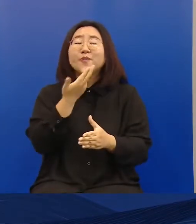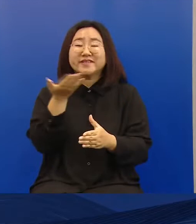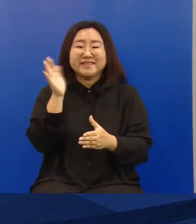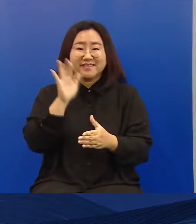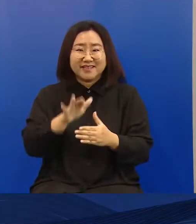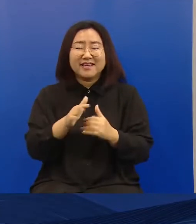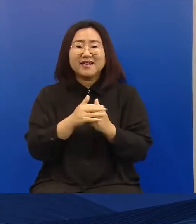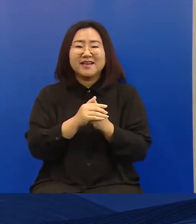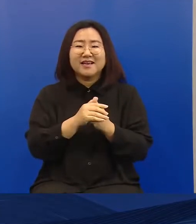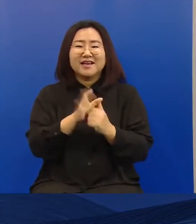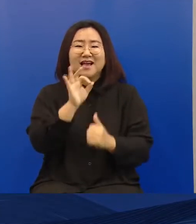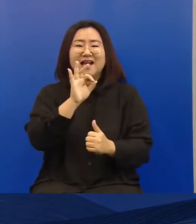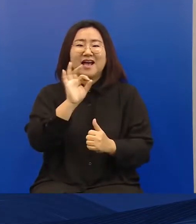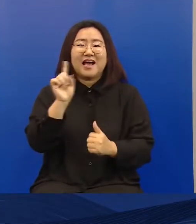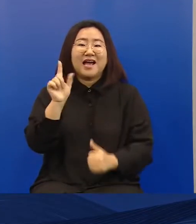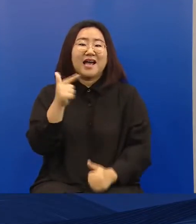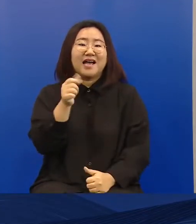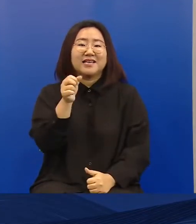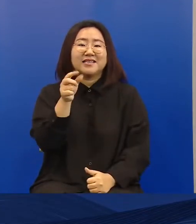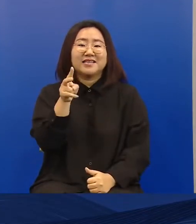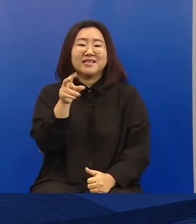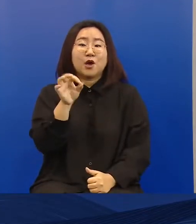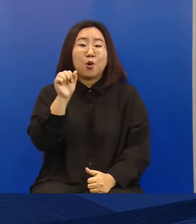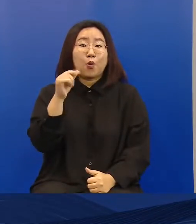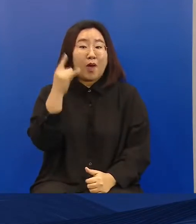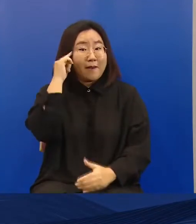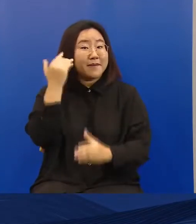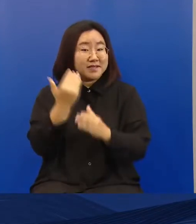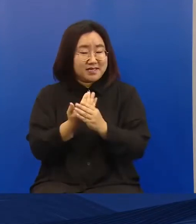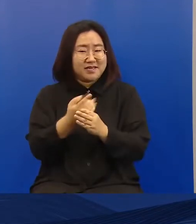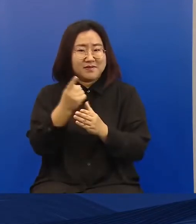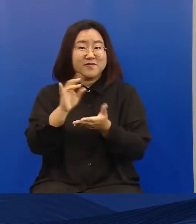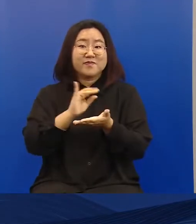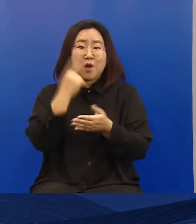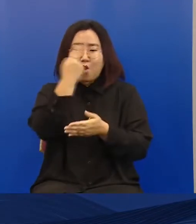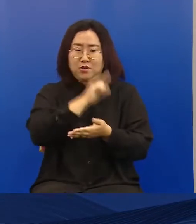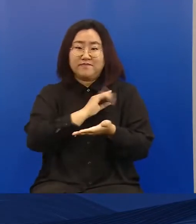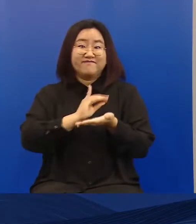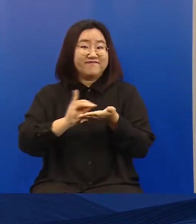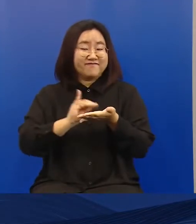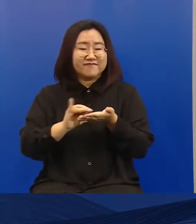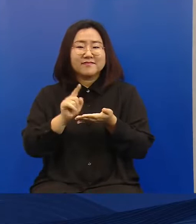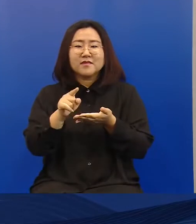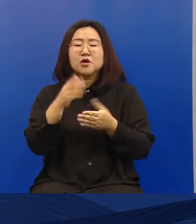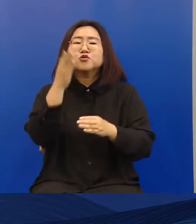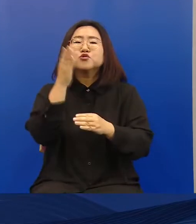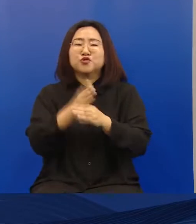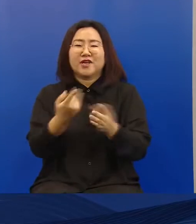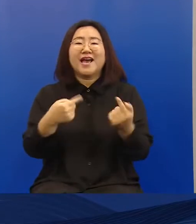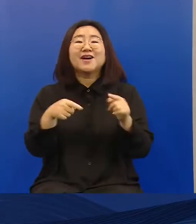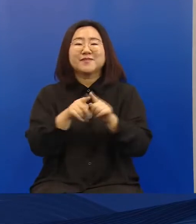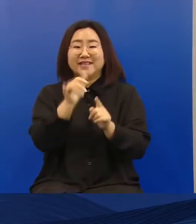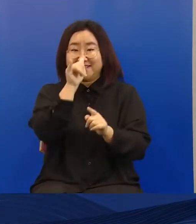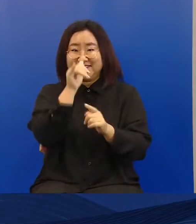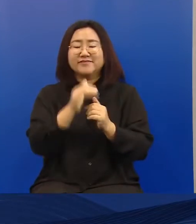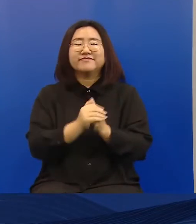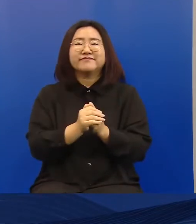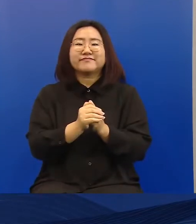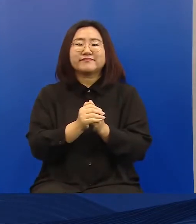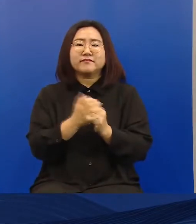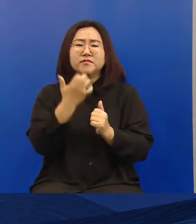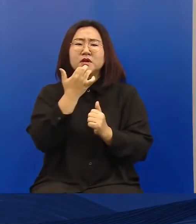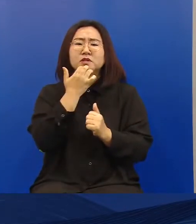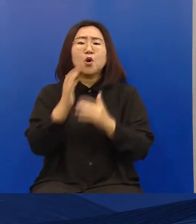And we don't have many PhDs in Korea with hearing loss. And Dr. An Young-hwae is one